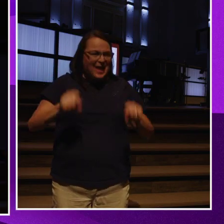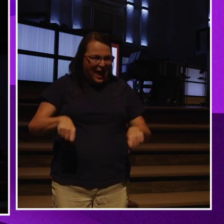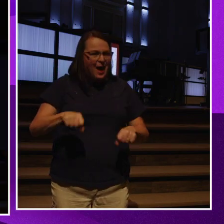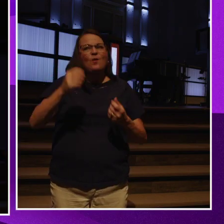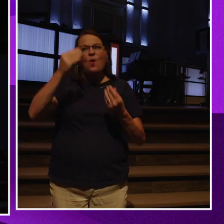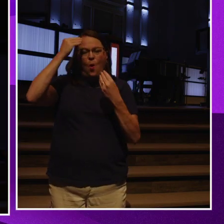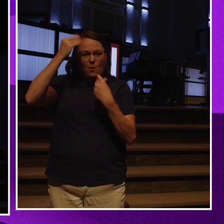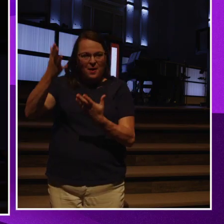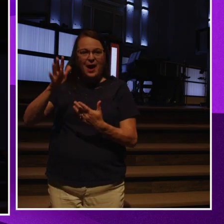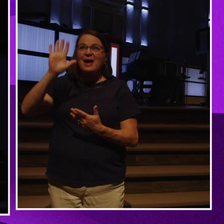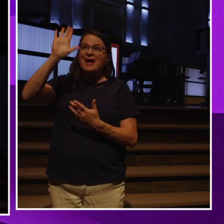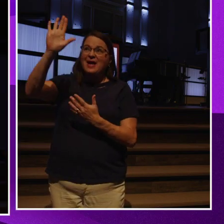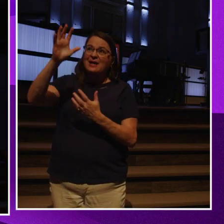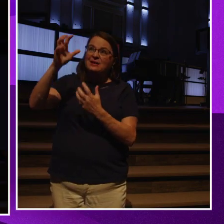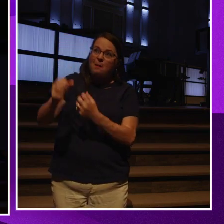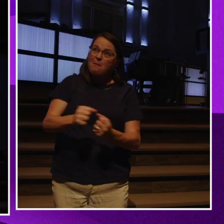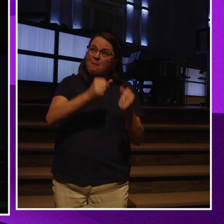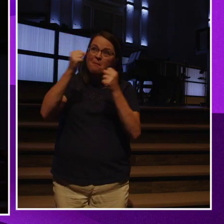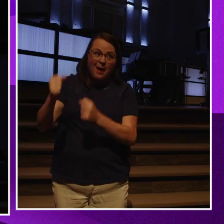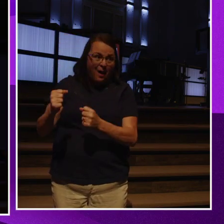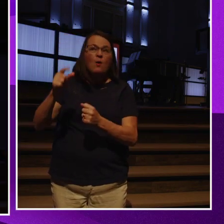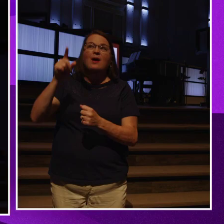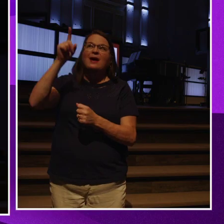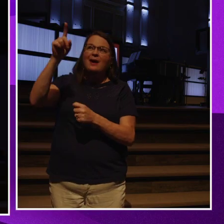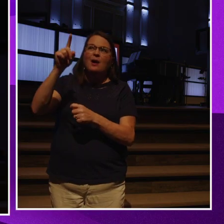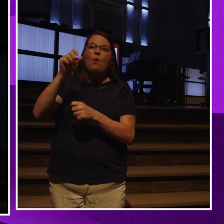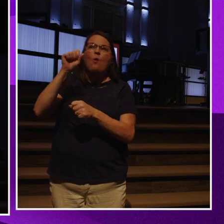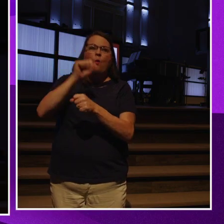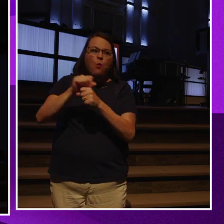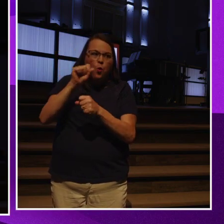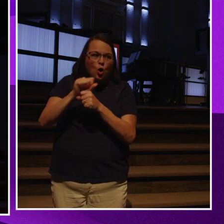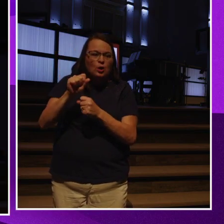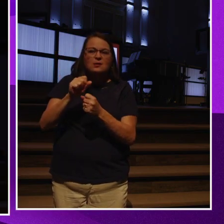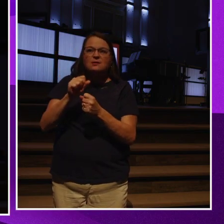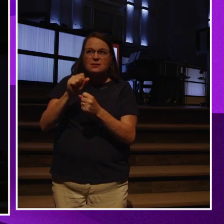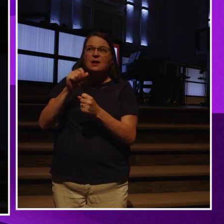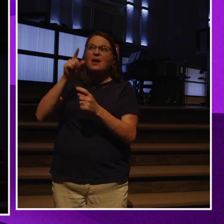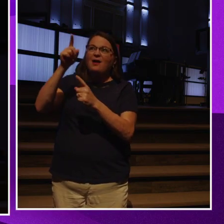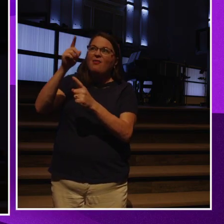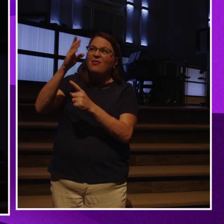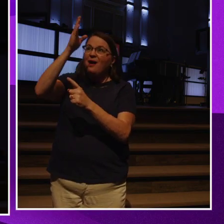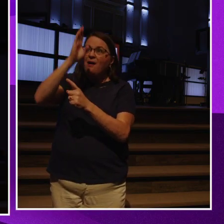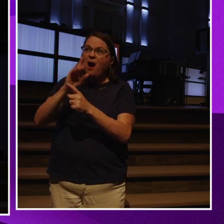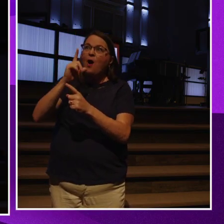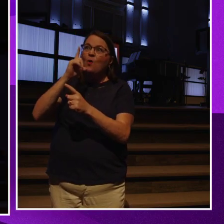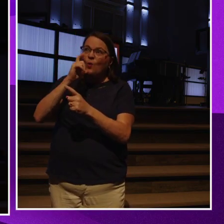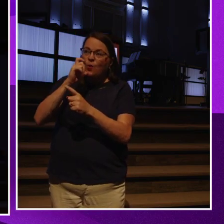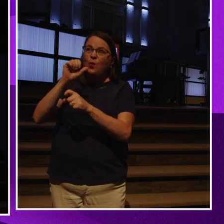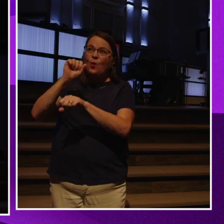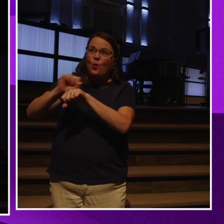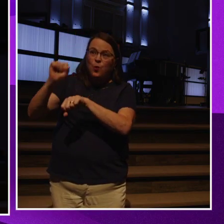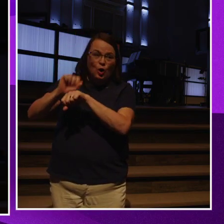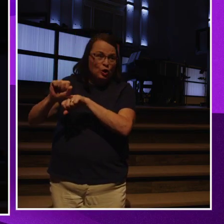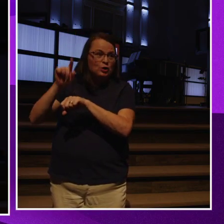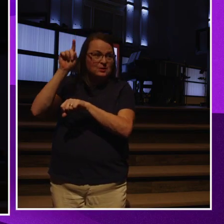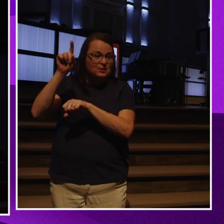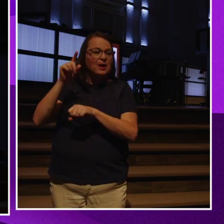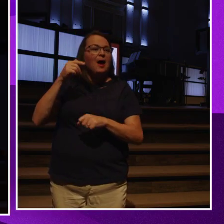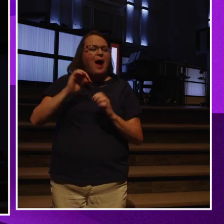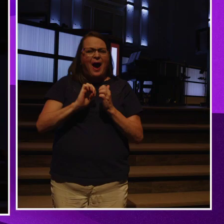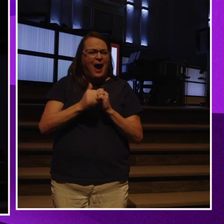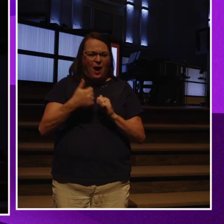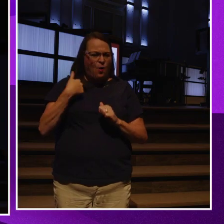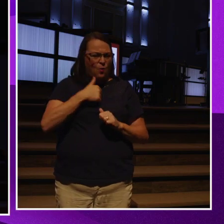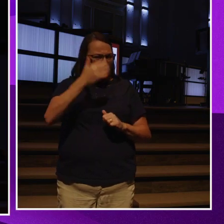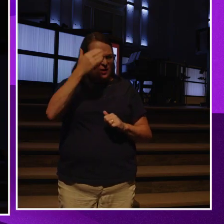power, he's the one who works. The God who works. Paul elsewhere, he talks about this, how we know